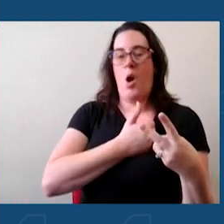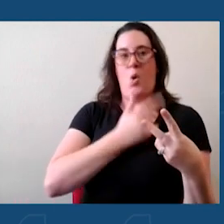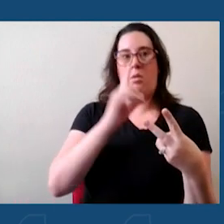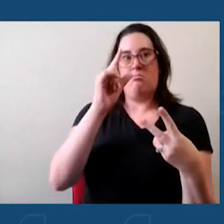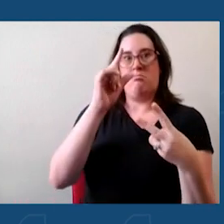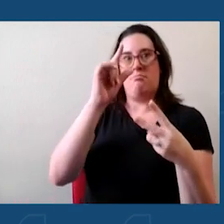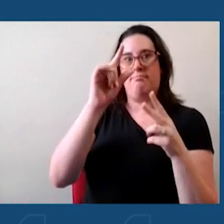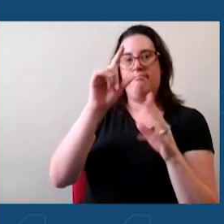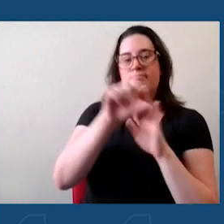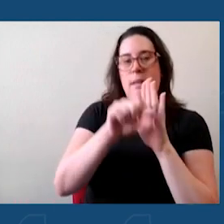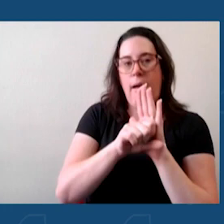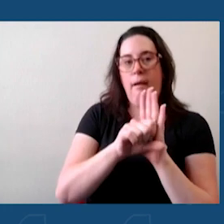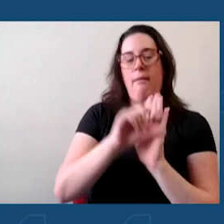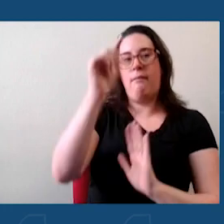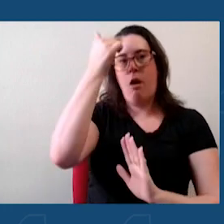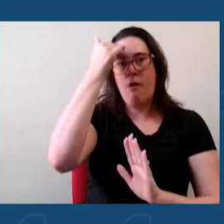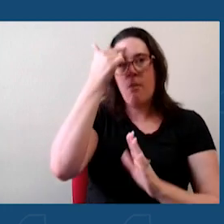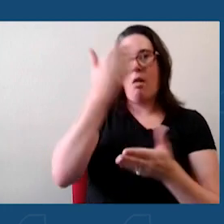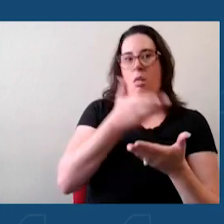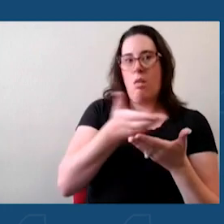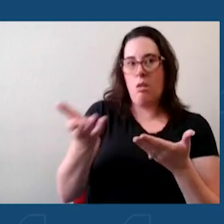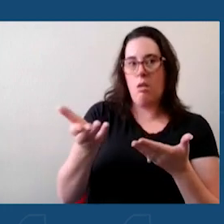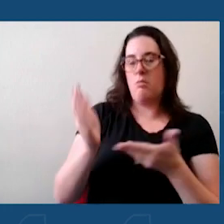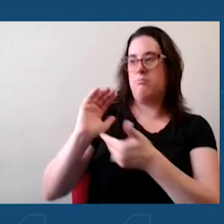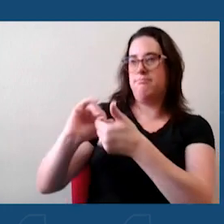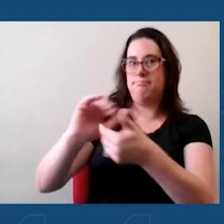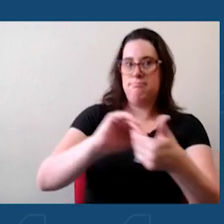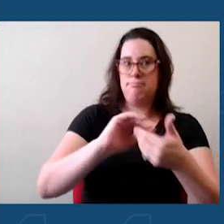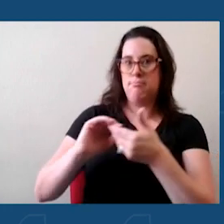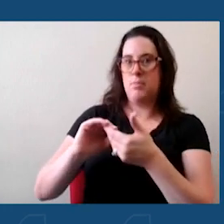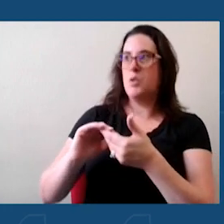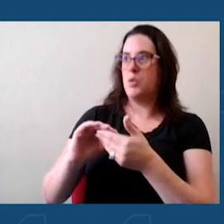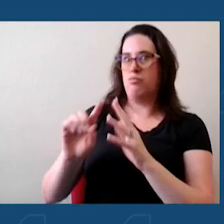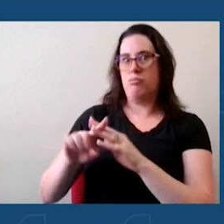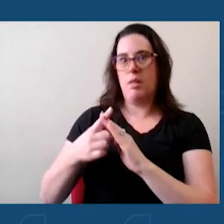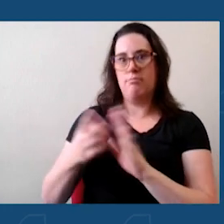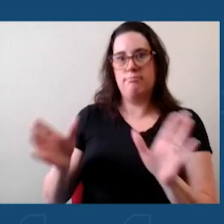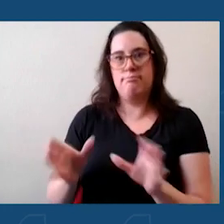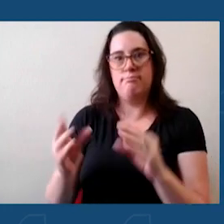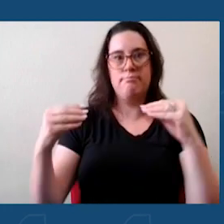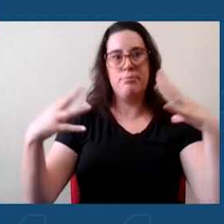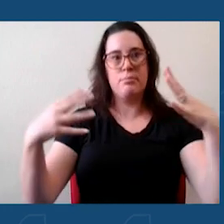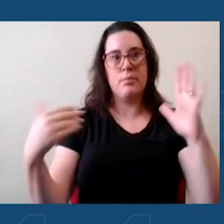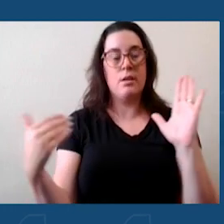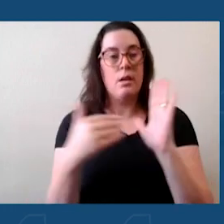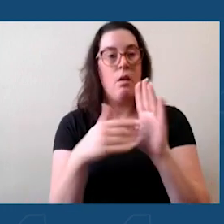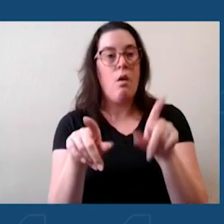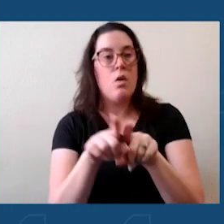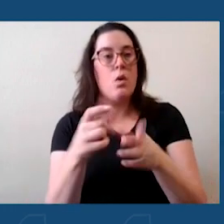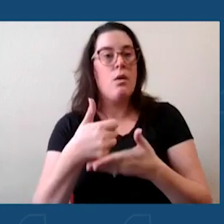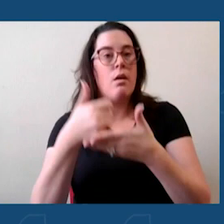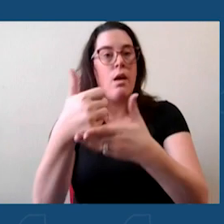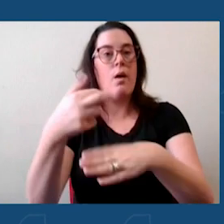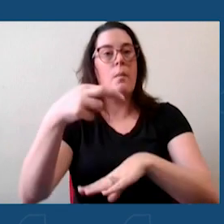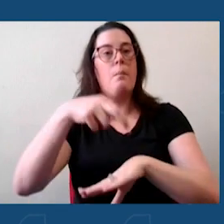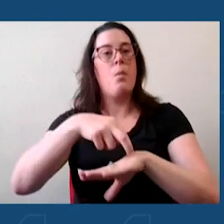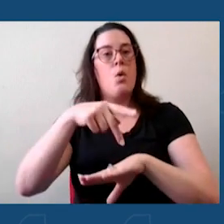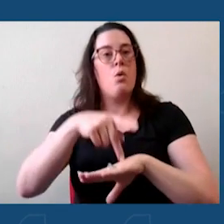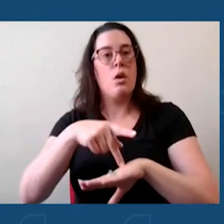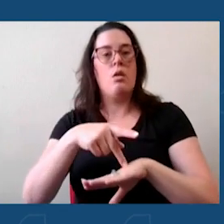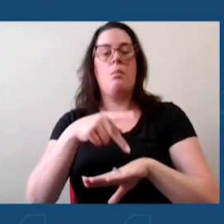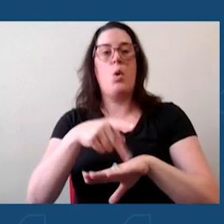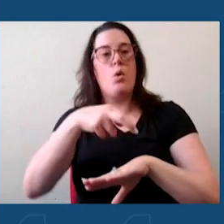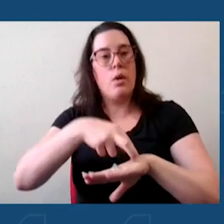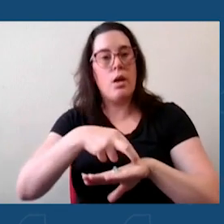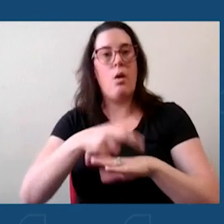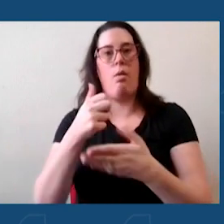work continuously with them to restore the grid. And also, we've helped Puerto Rico. We've weighed in on helping them secure millions